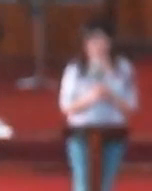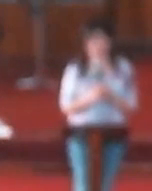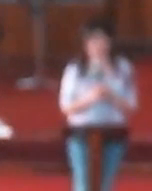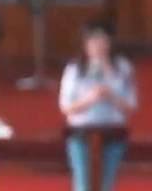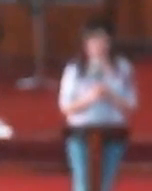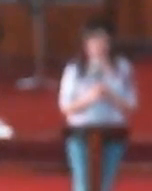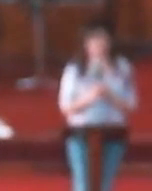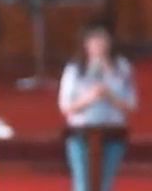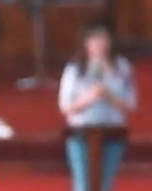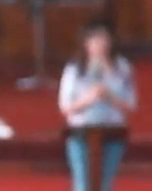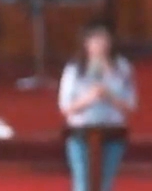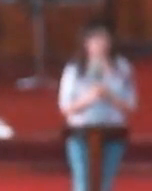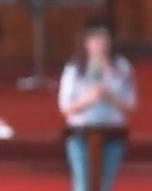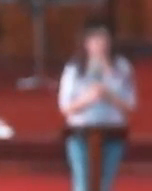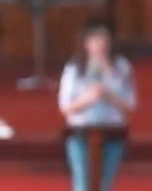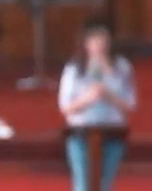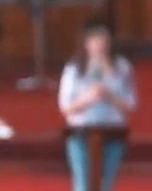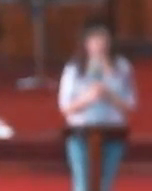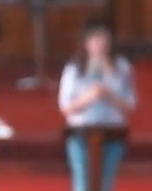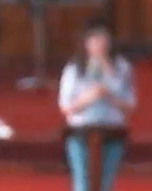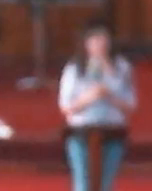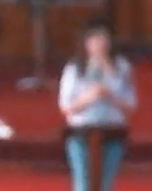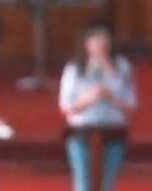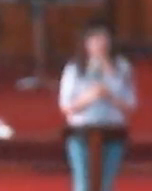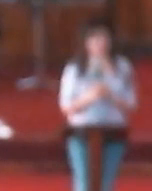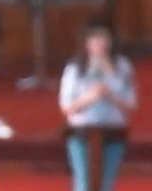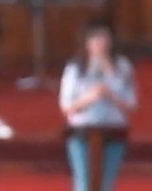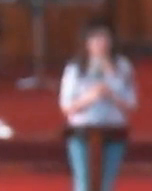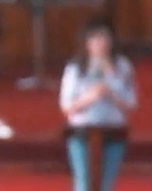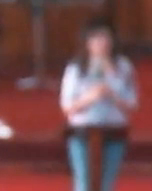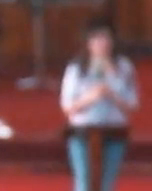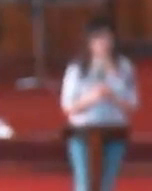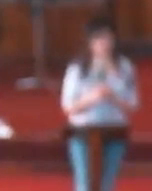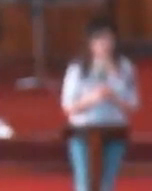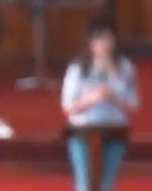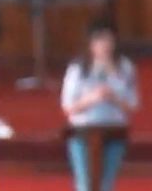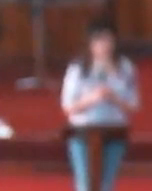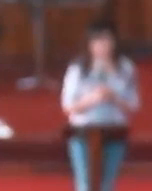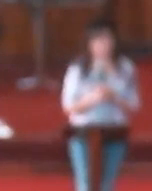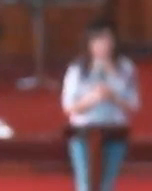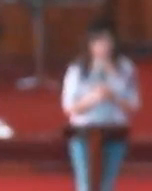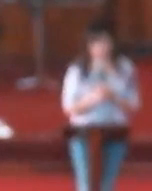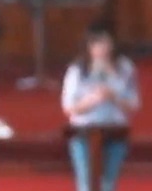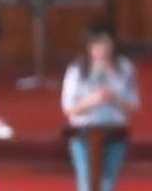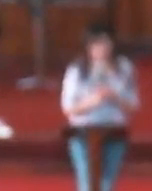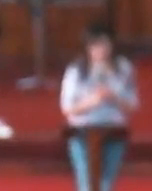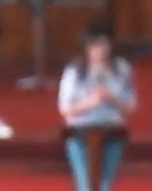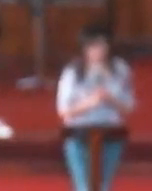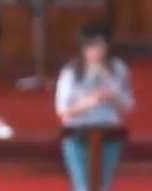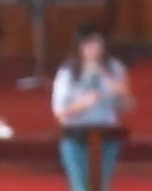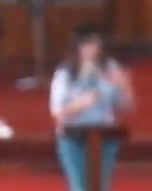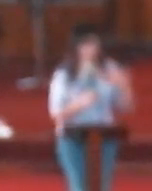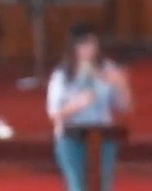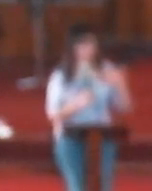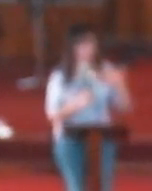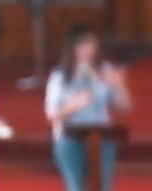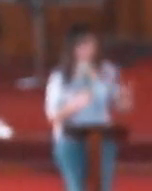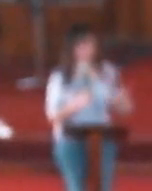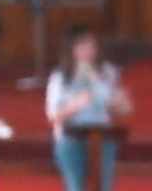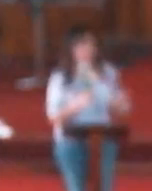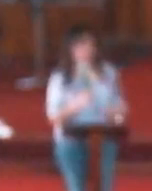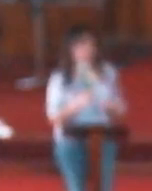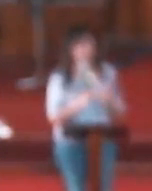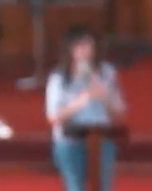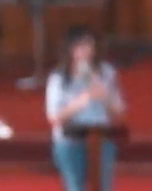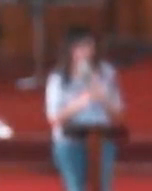Efectivamente, Dios puede decirte que proclame esta palabra sobre algo. And the Lord can say that for you to